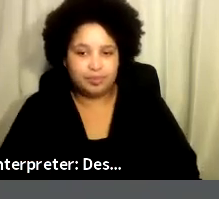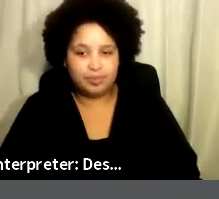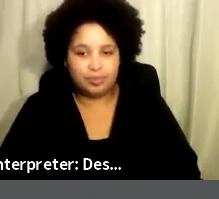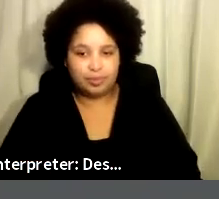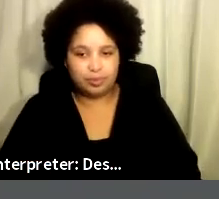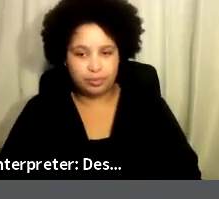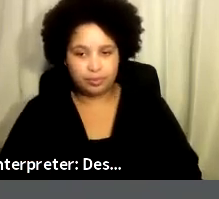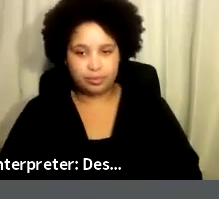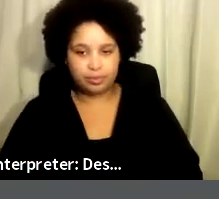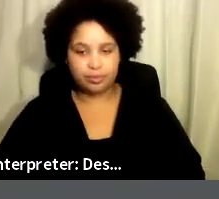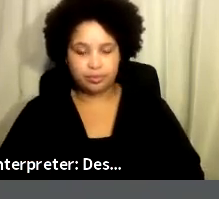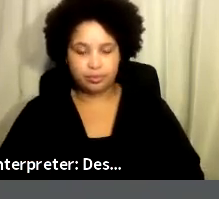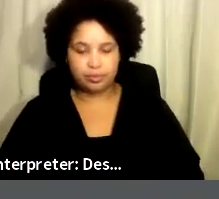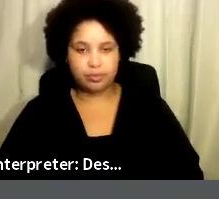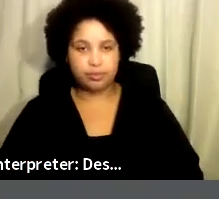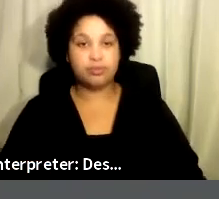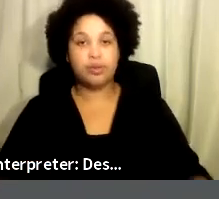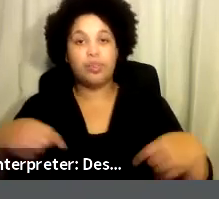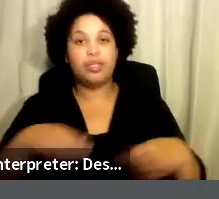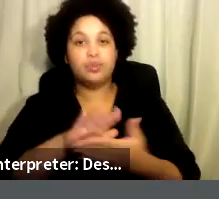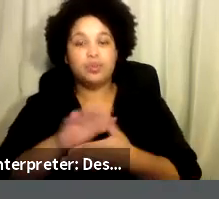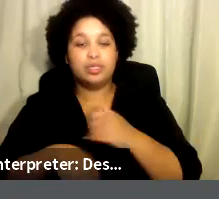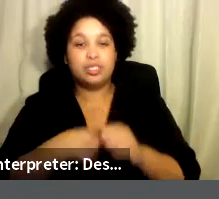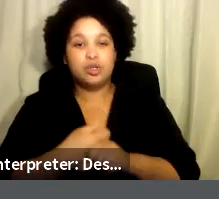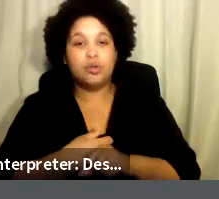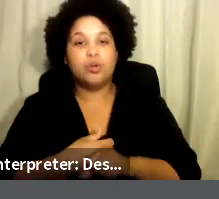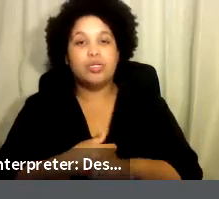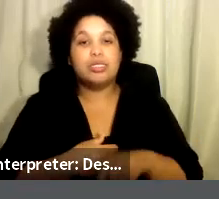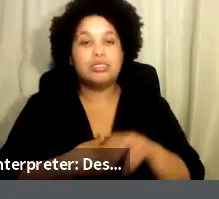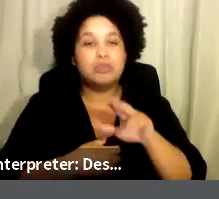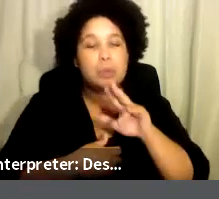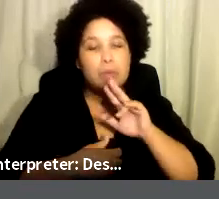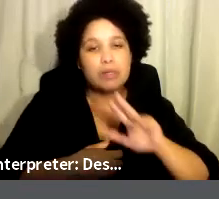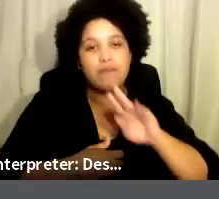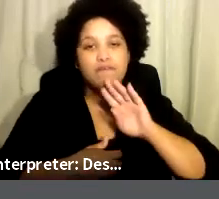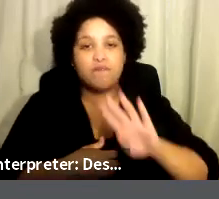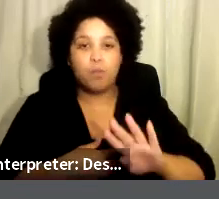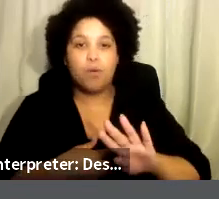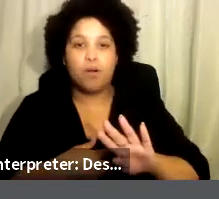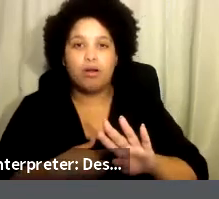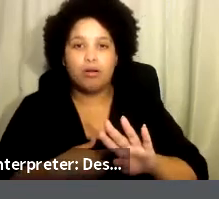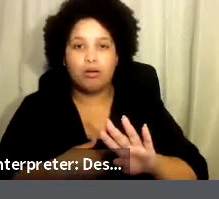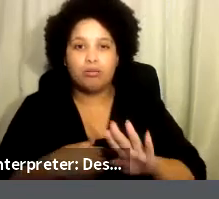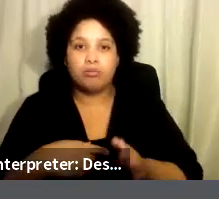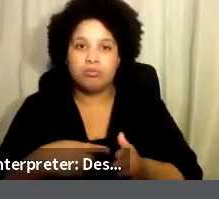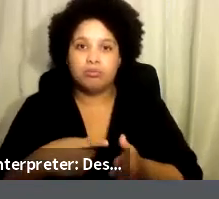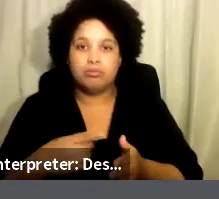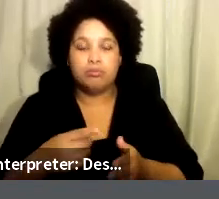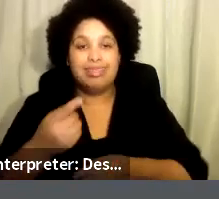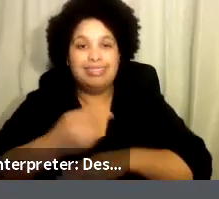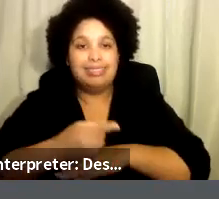Yeah, so for this school year, it's 3 or 4 by September 1st of 2020. But if your child